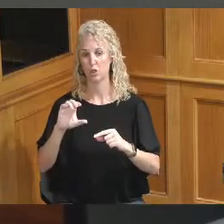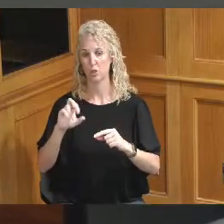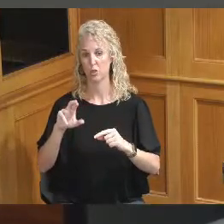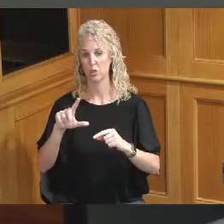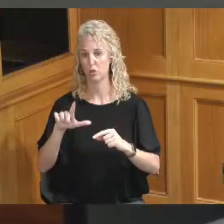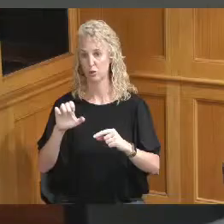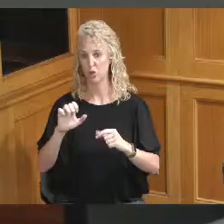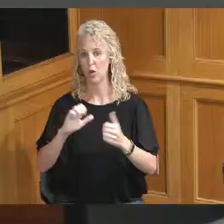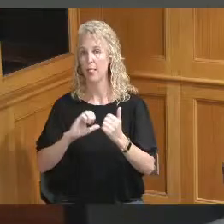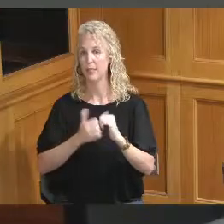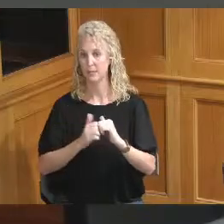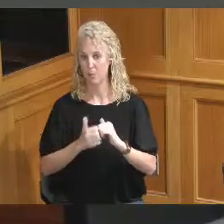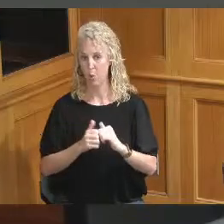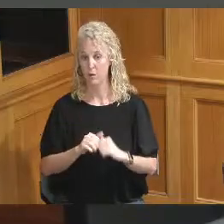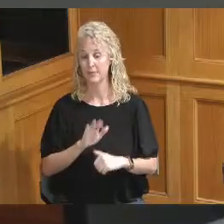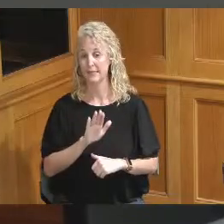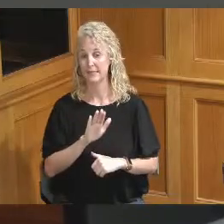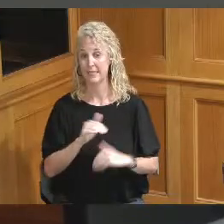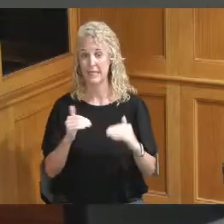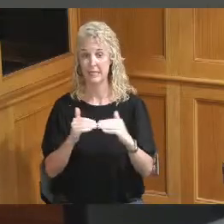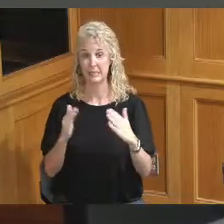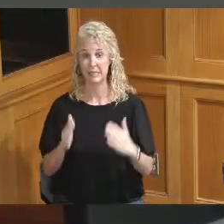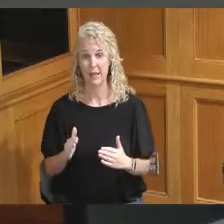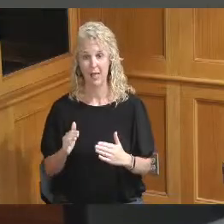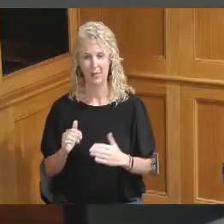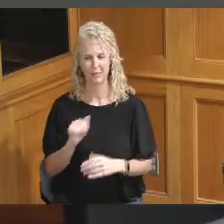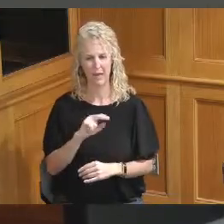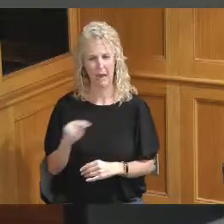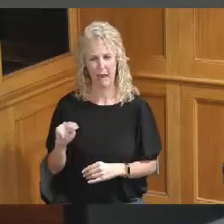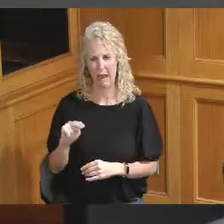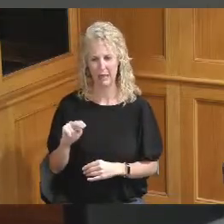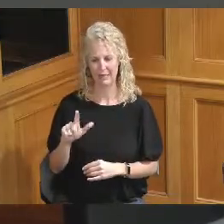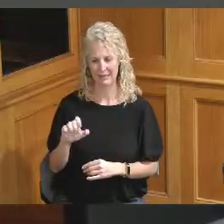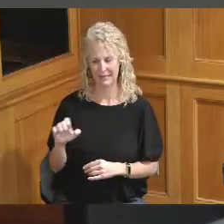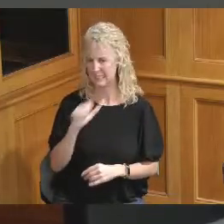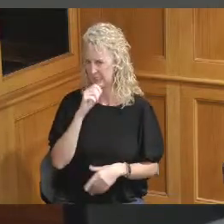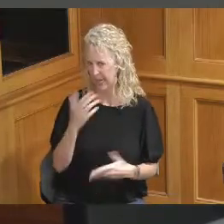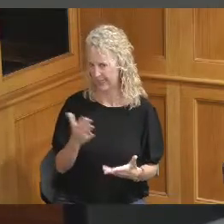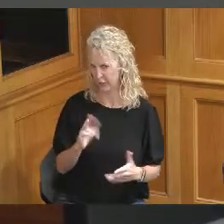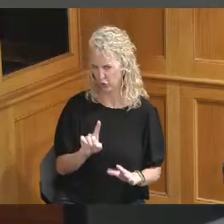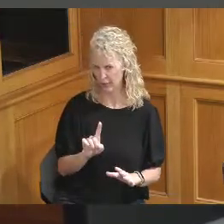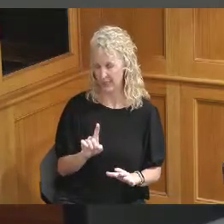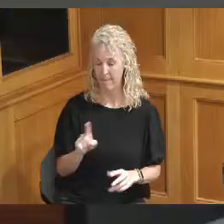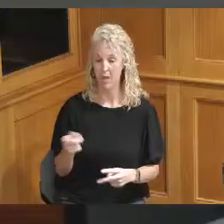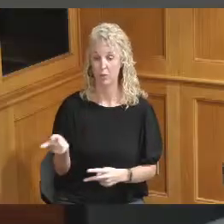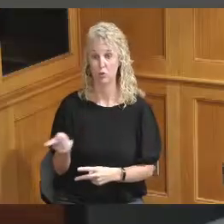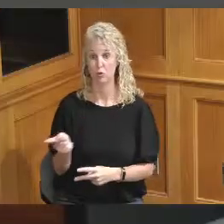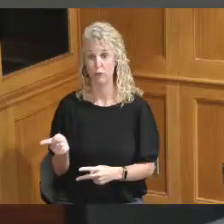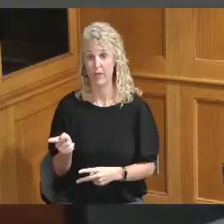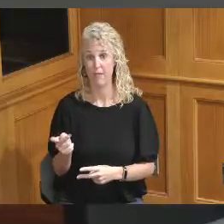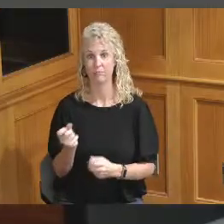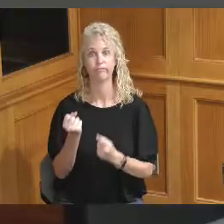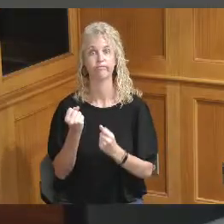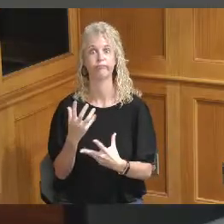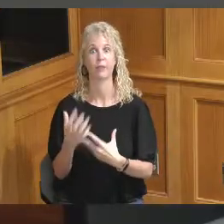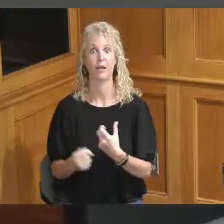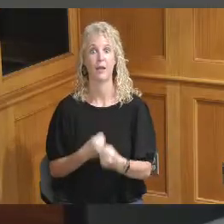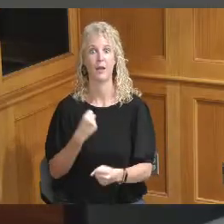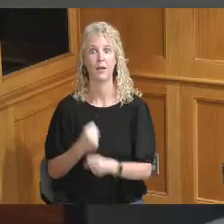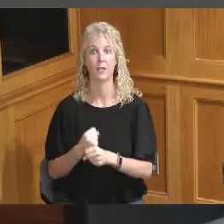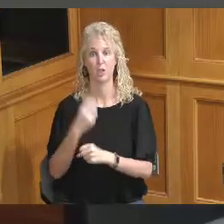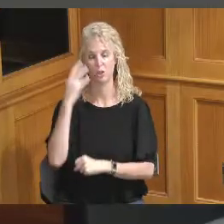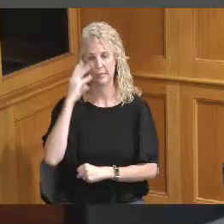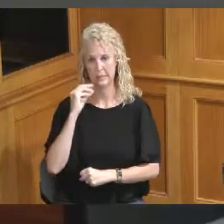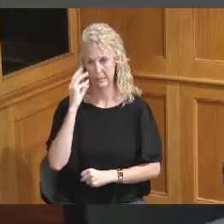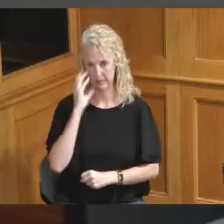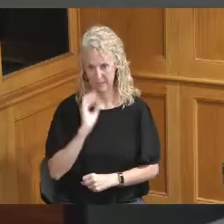shortly. He and his colleague, An Lee, I don't think An could be with us today, but David has decades of experience in this space and